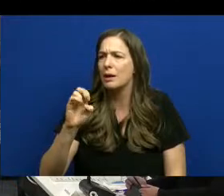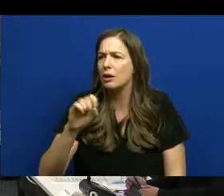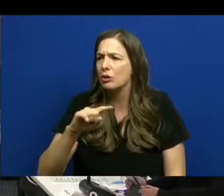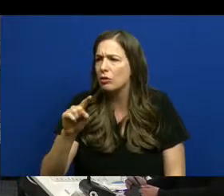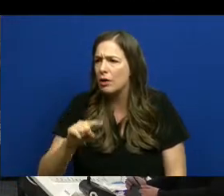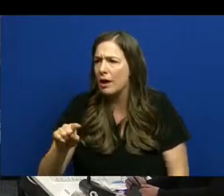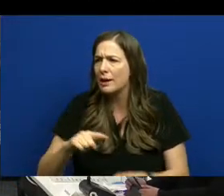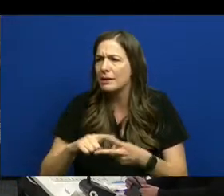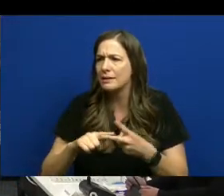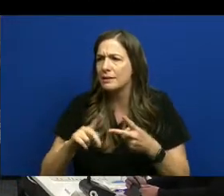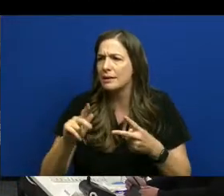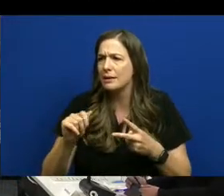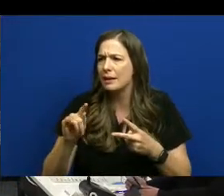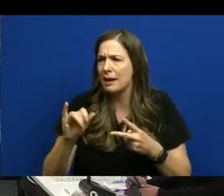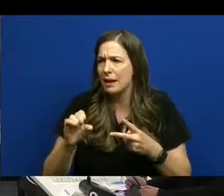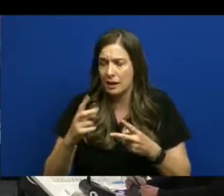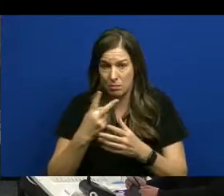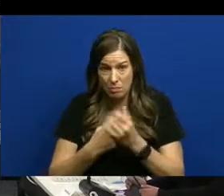okay?